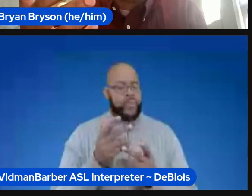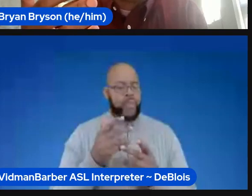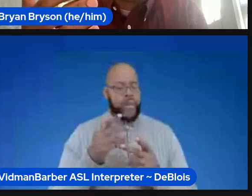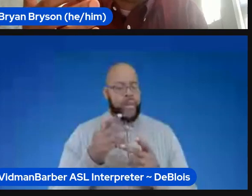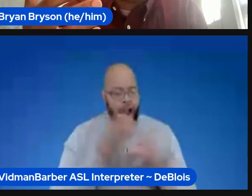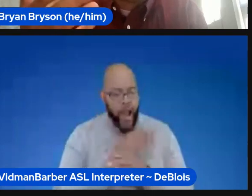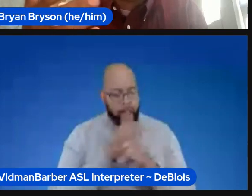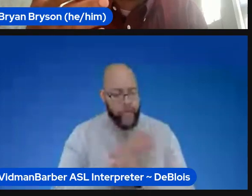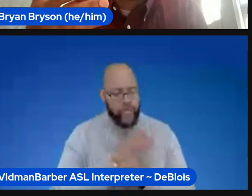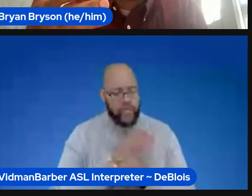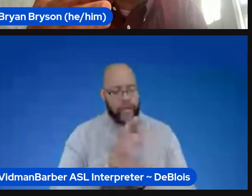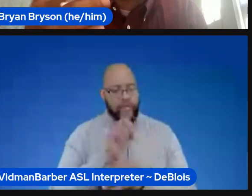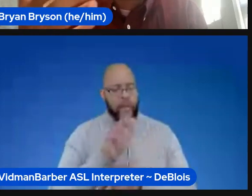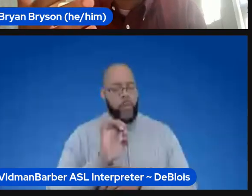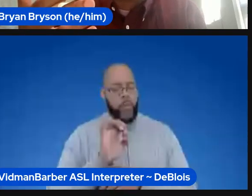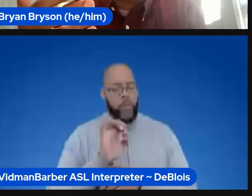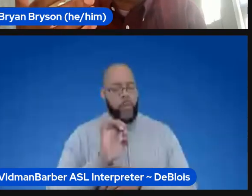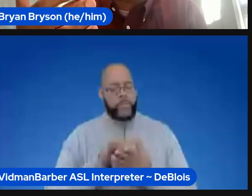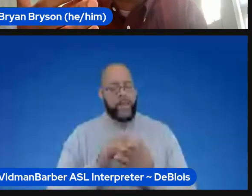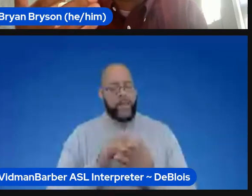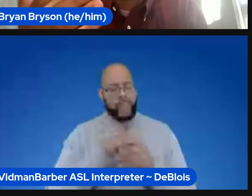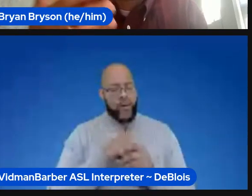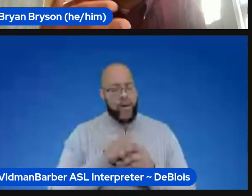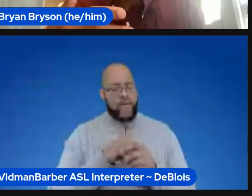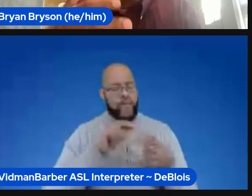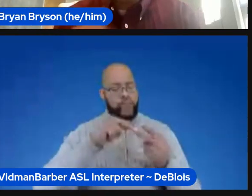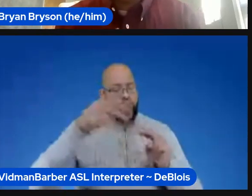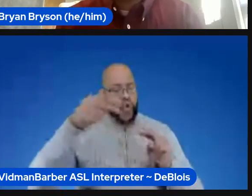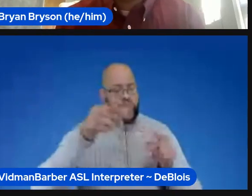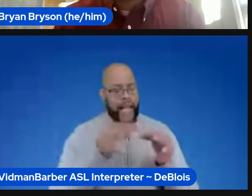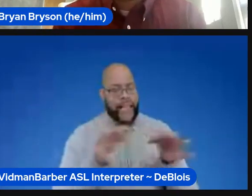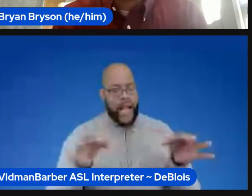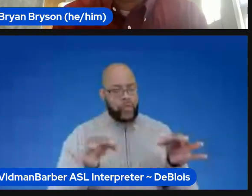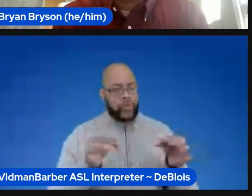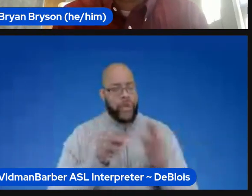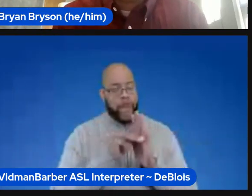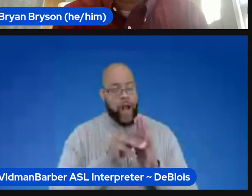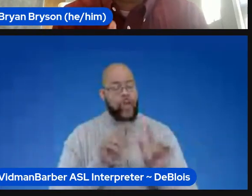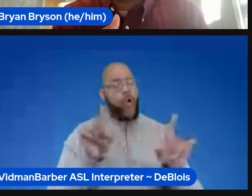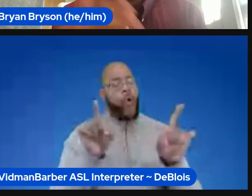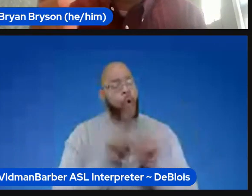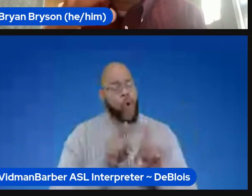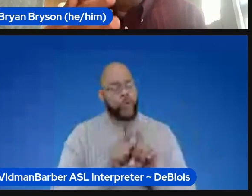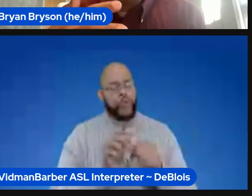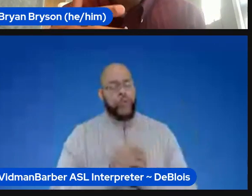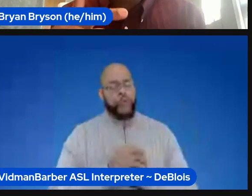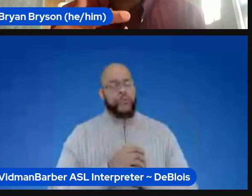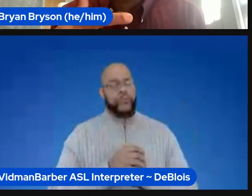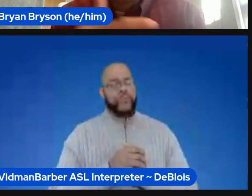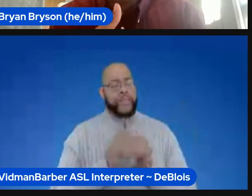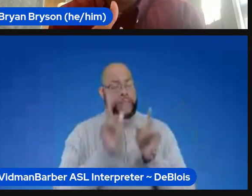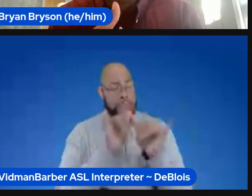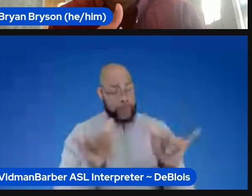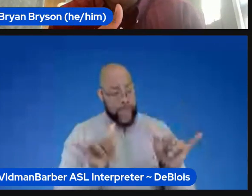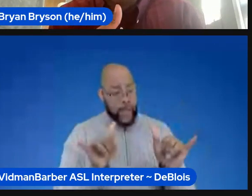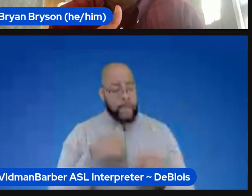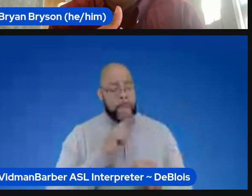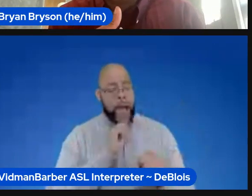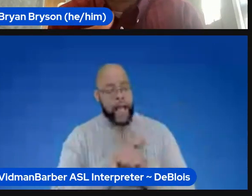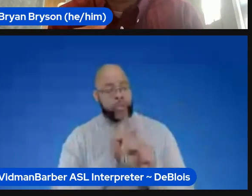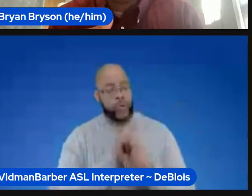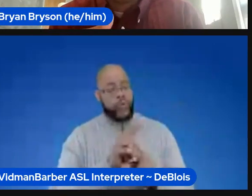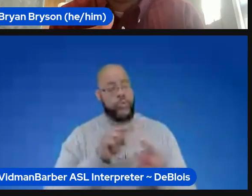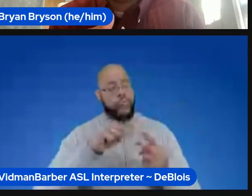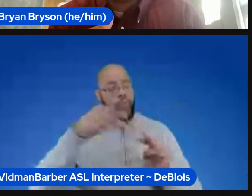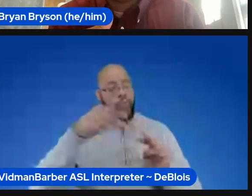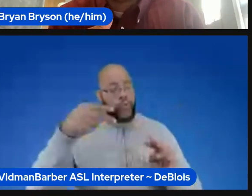framework that involves protein language models. But we also, at the same time, we're actually using protein language